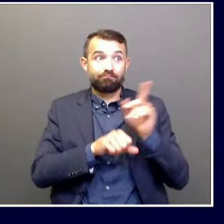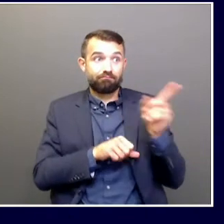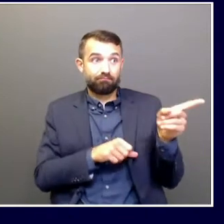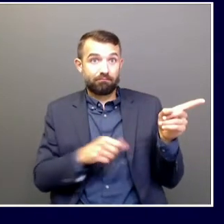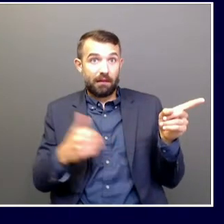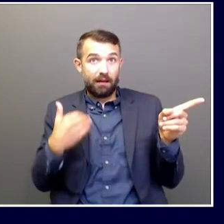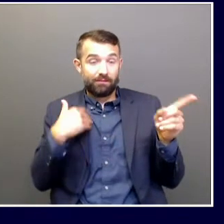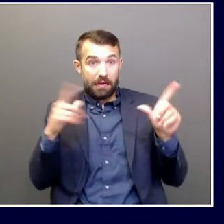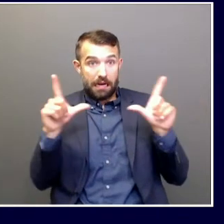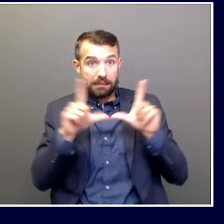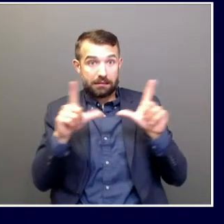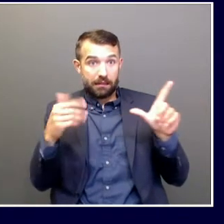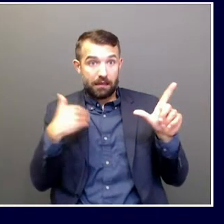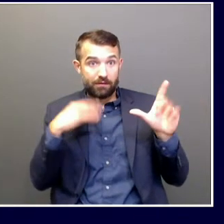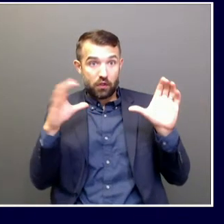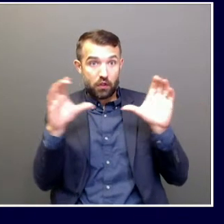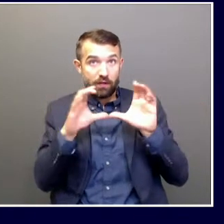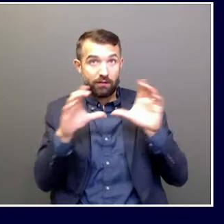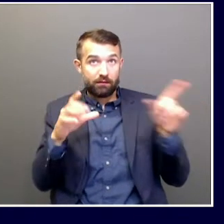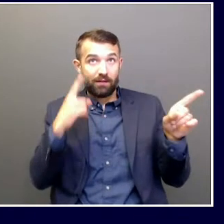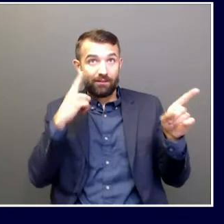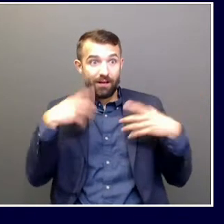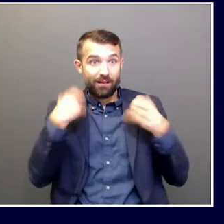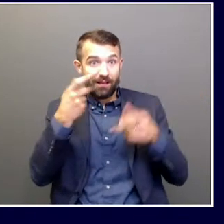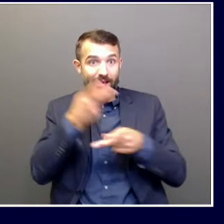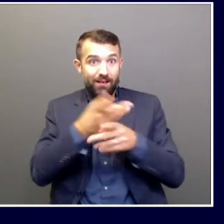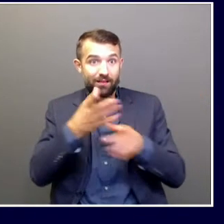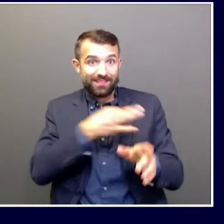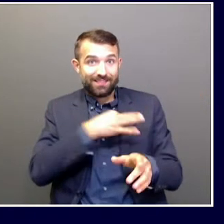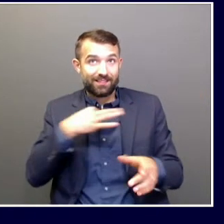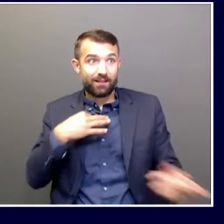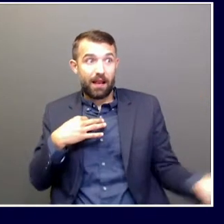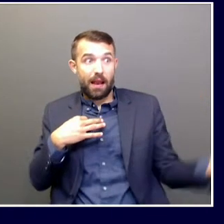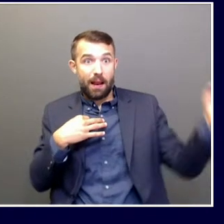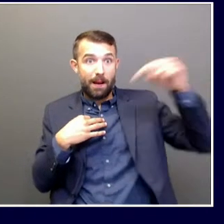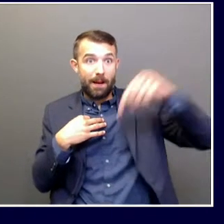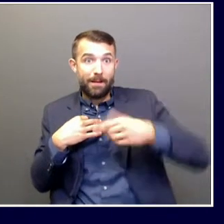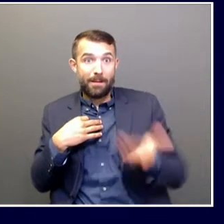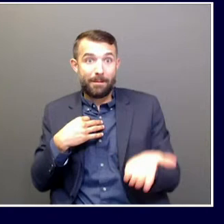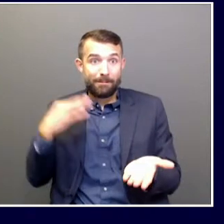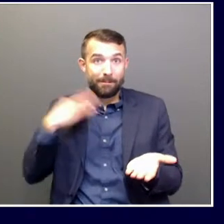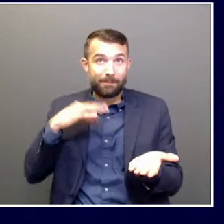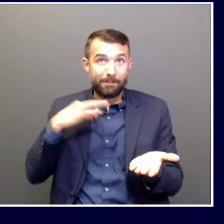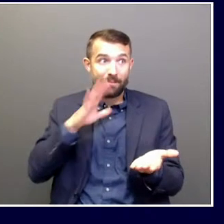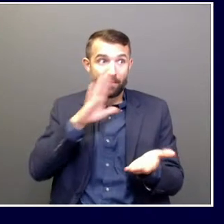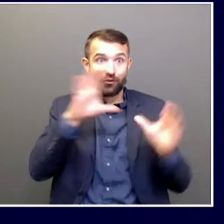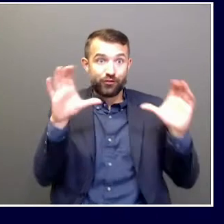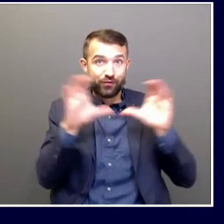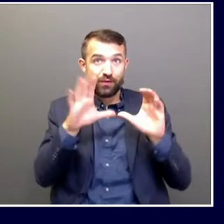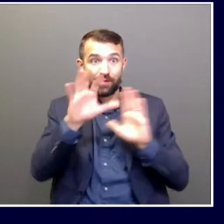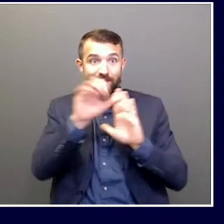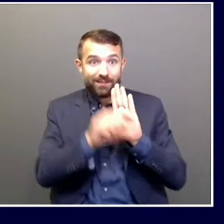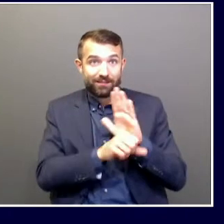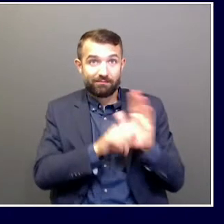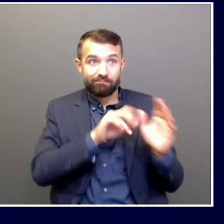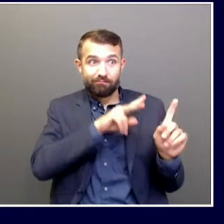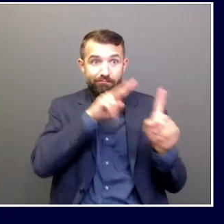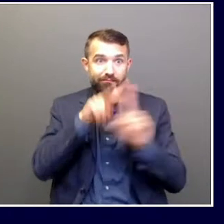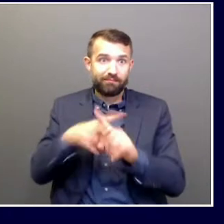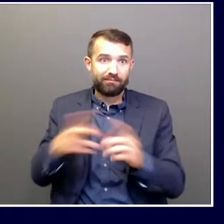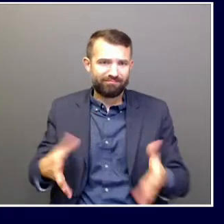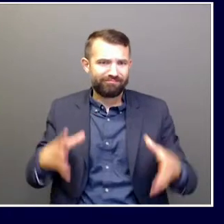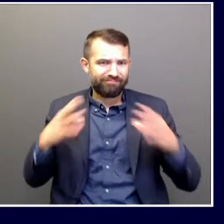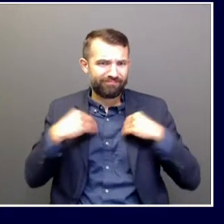We funded programs to train up healthcare workers. You know, we have the Maine community colleges, we have UNE, we have